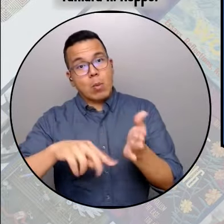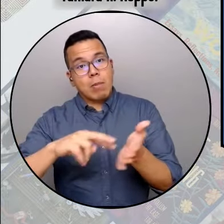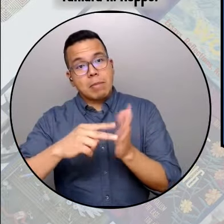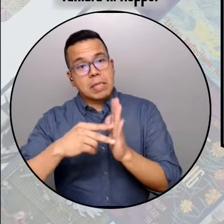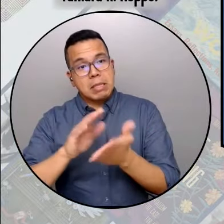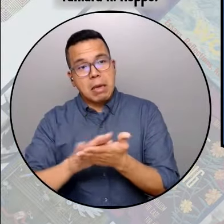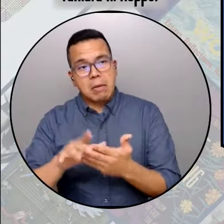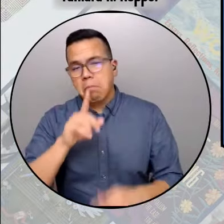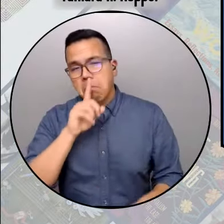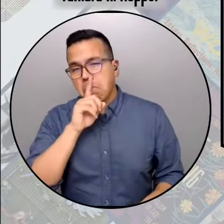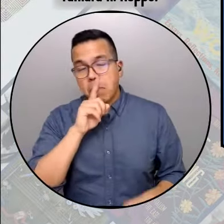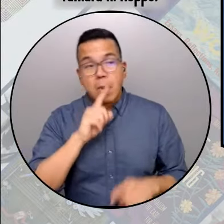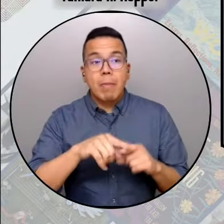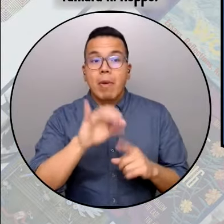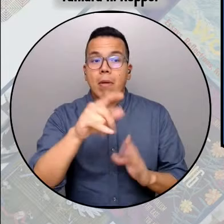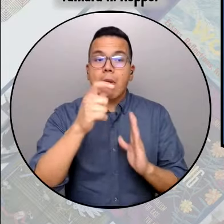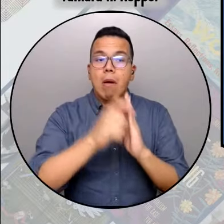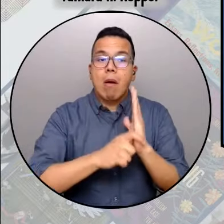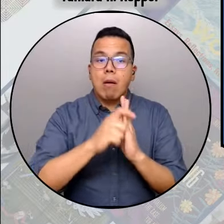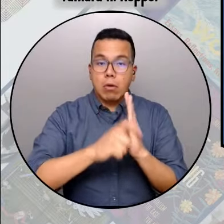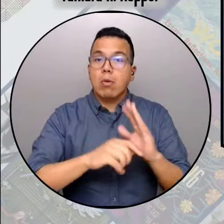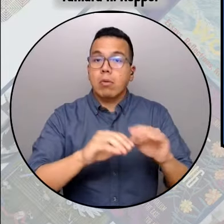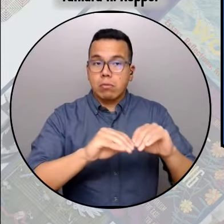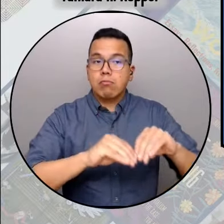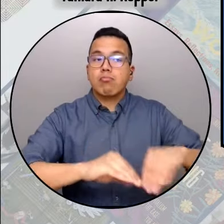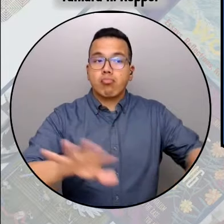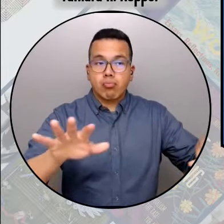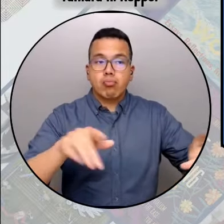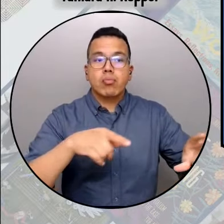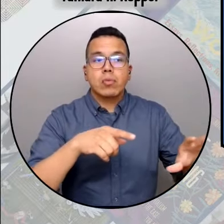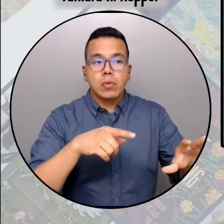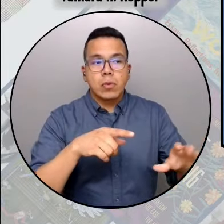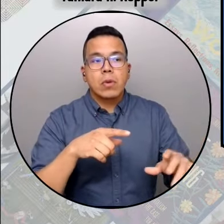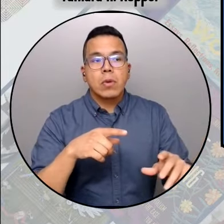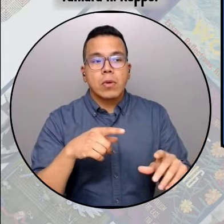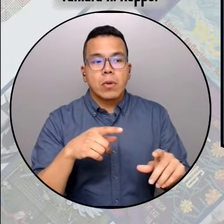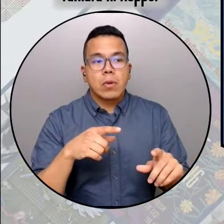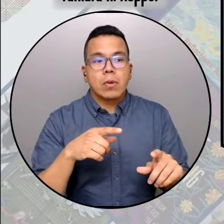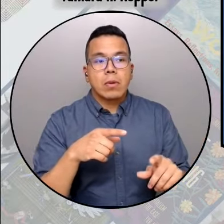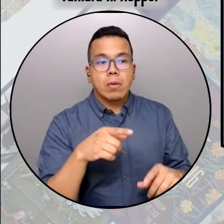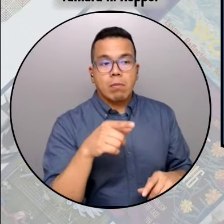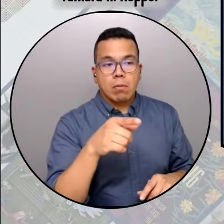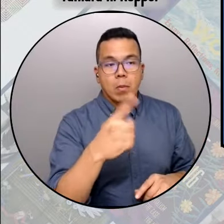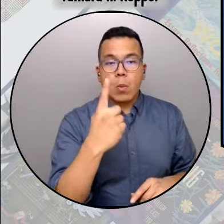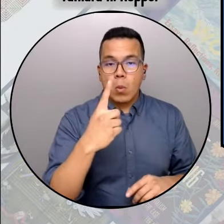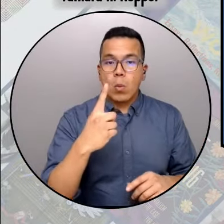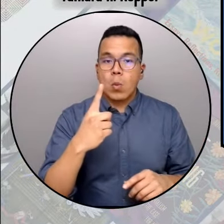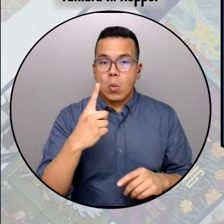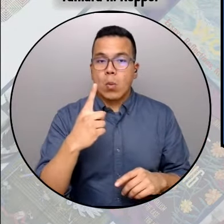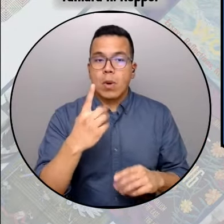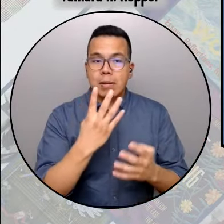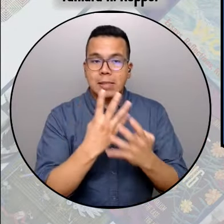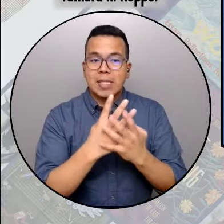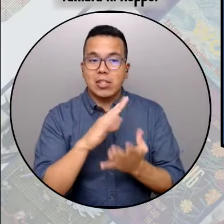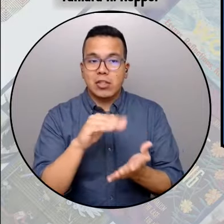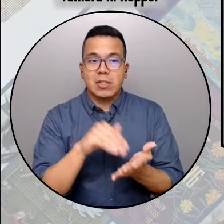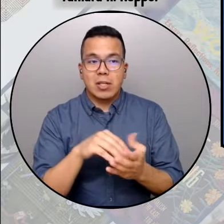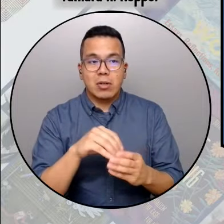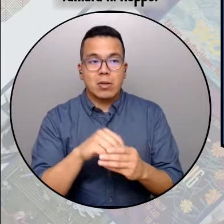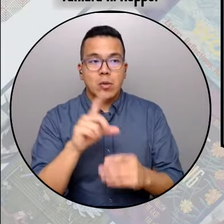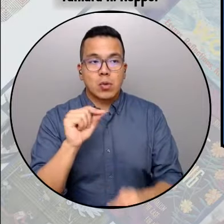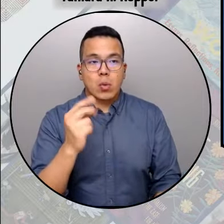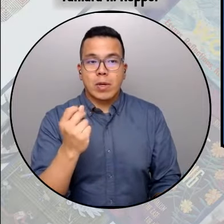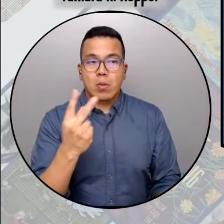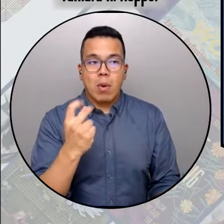a press release of the Karn City Detention Center in 2012. New facility in